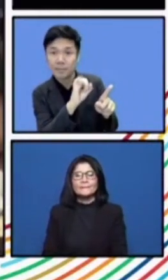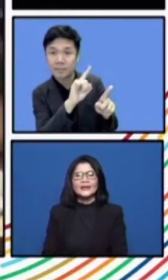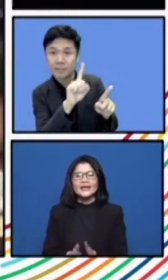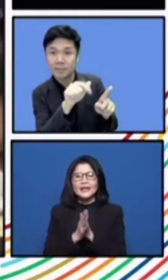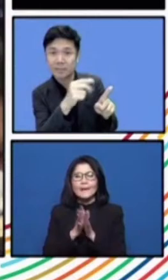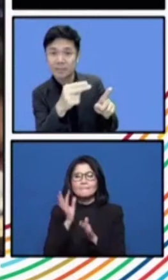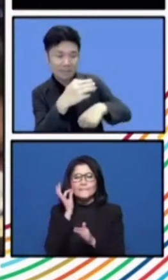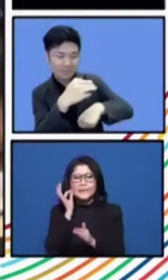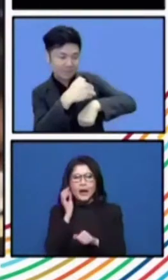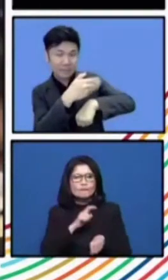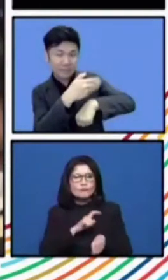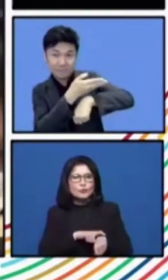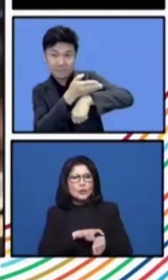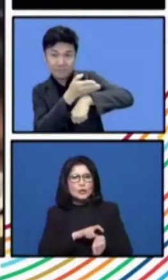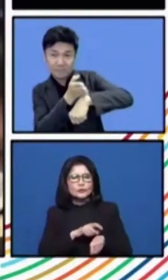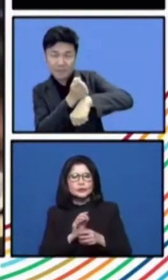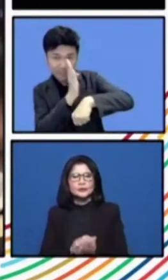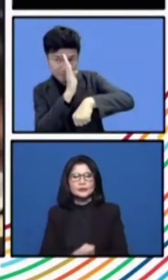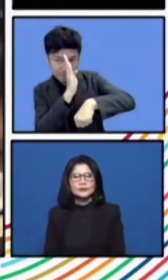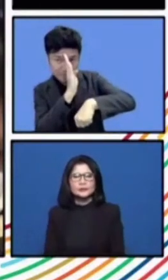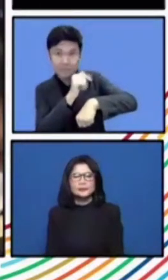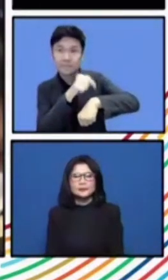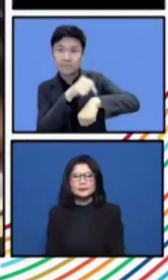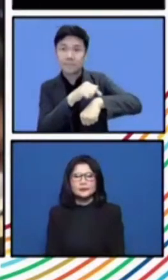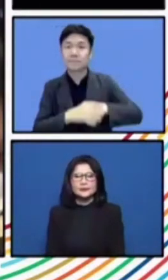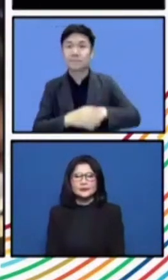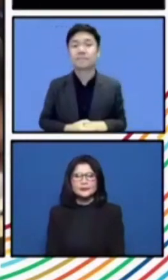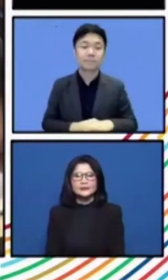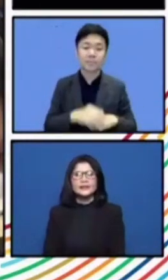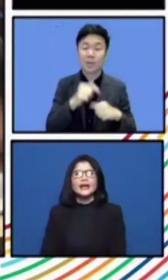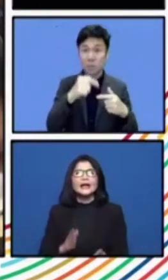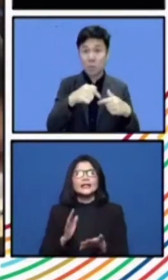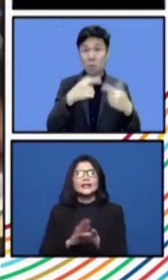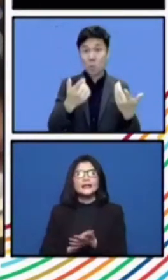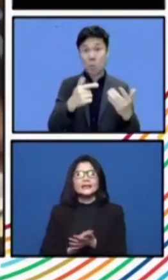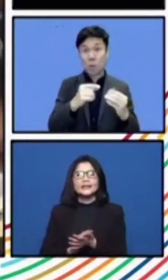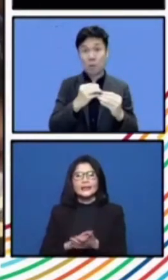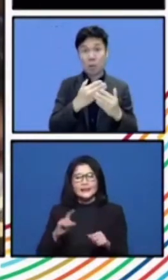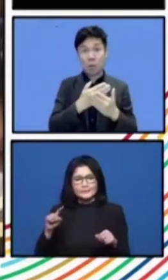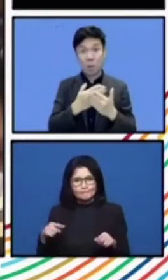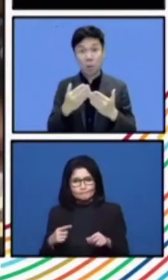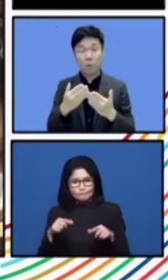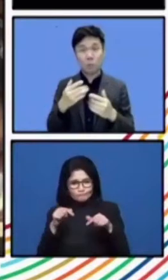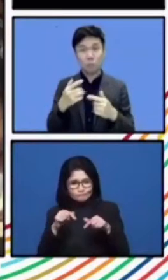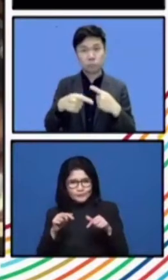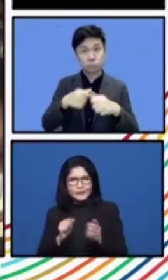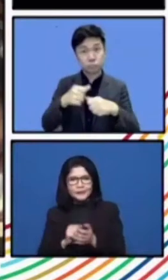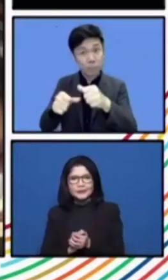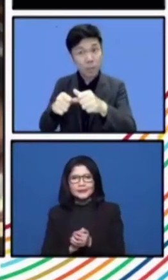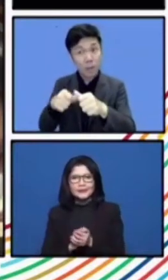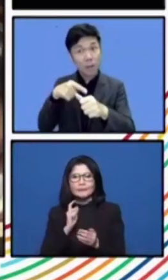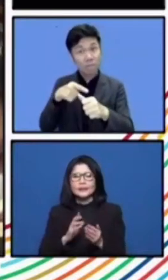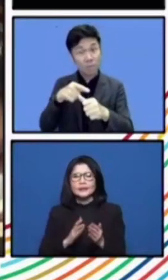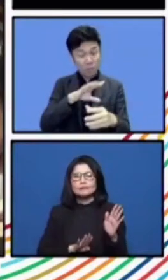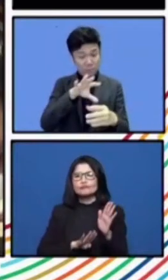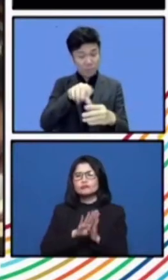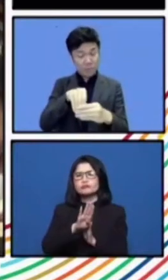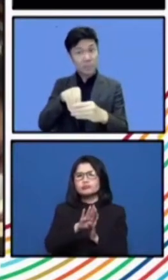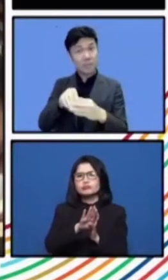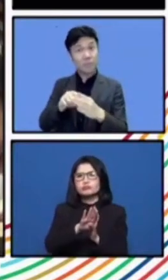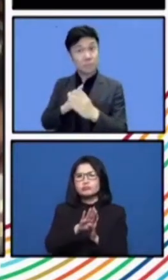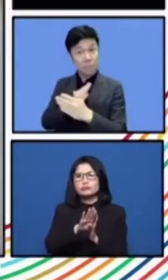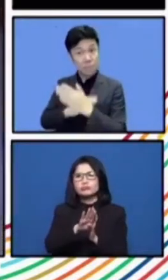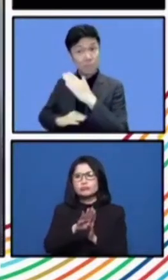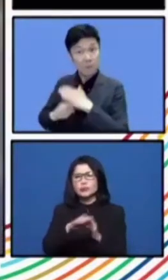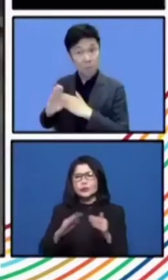thank you this initiative has ensured that progress toward disability inclusive development continued